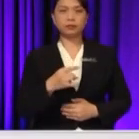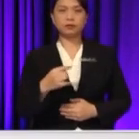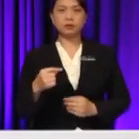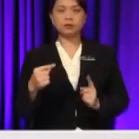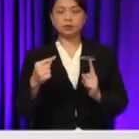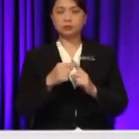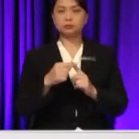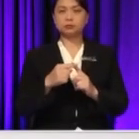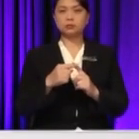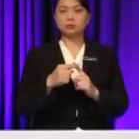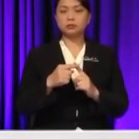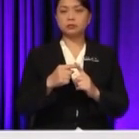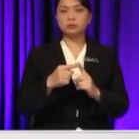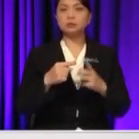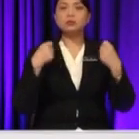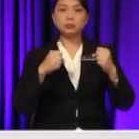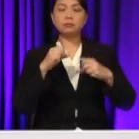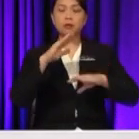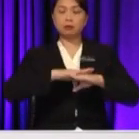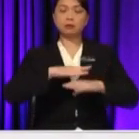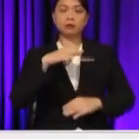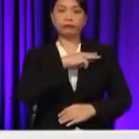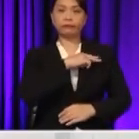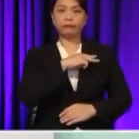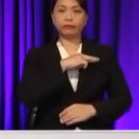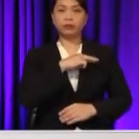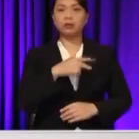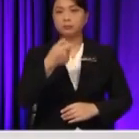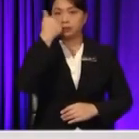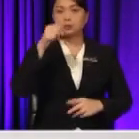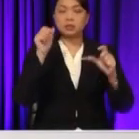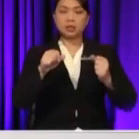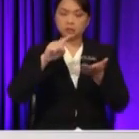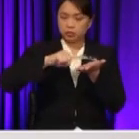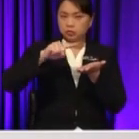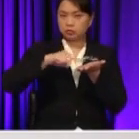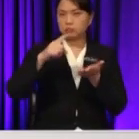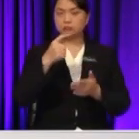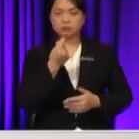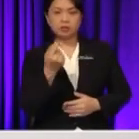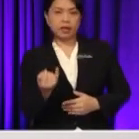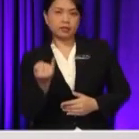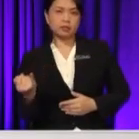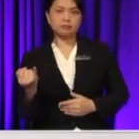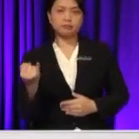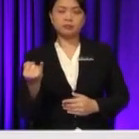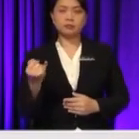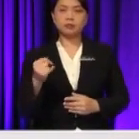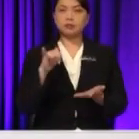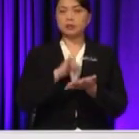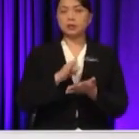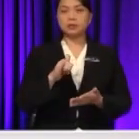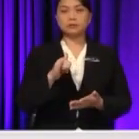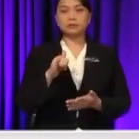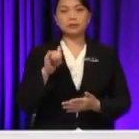so that I can check the quality of the item and I want to purchase. Okay, so you prefer